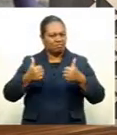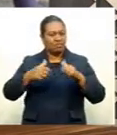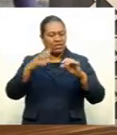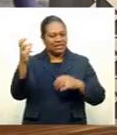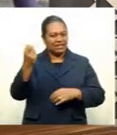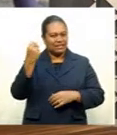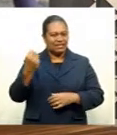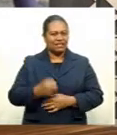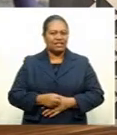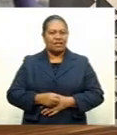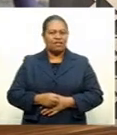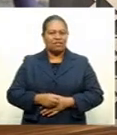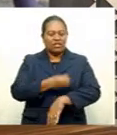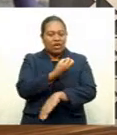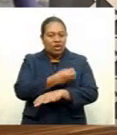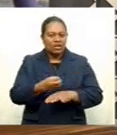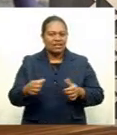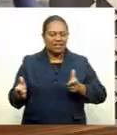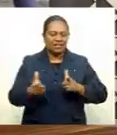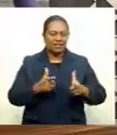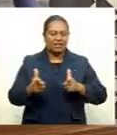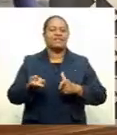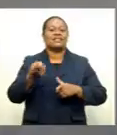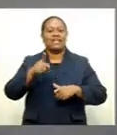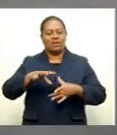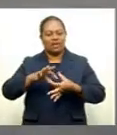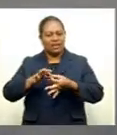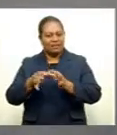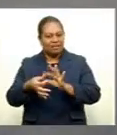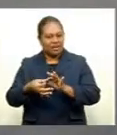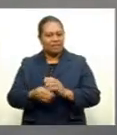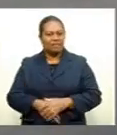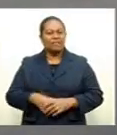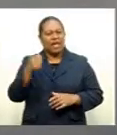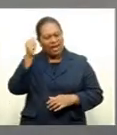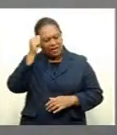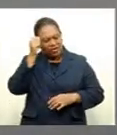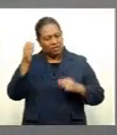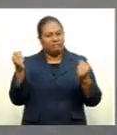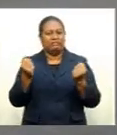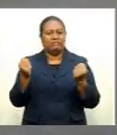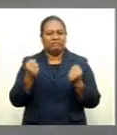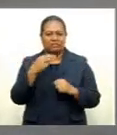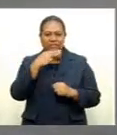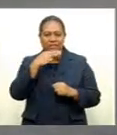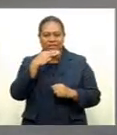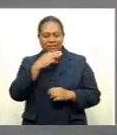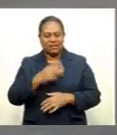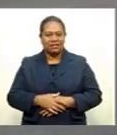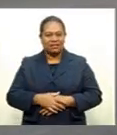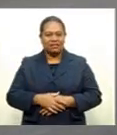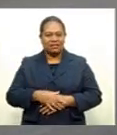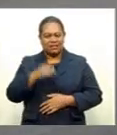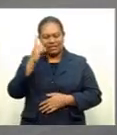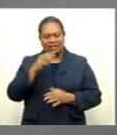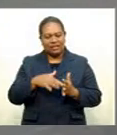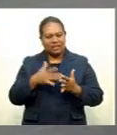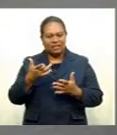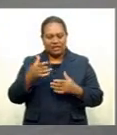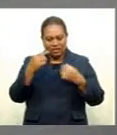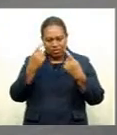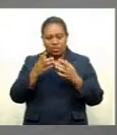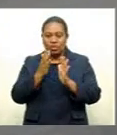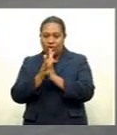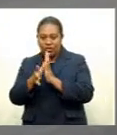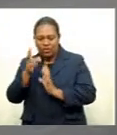successful Oceania Sevens and Olympics outing. Even the cold weather in Brisbane, Australia fails to deter the players as they go all out at